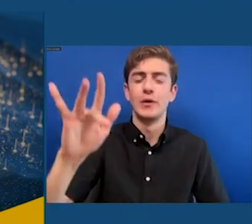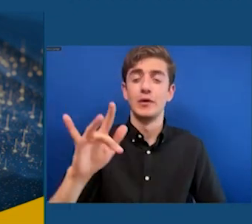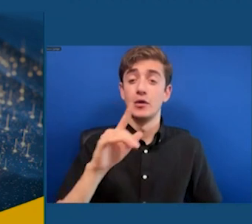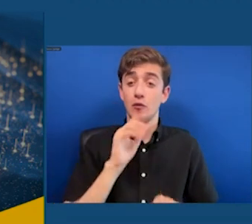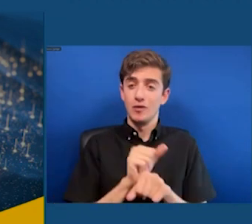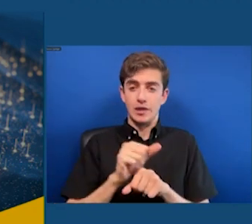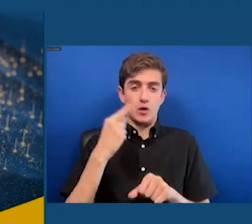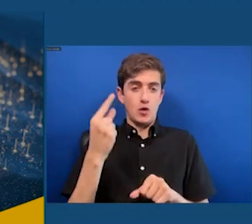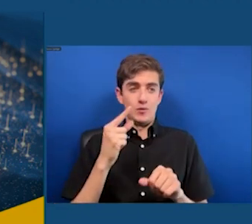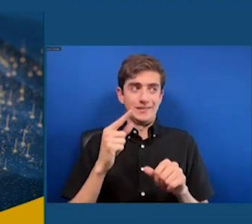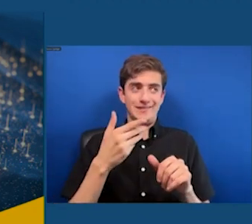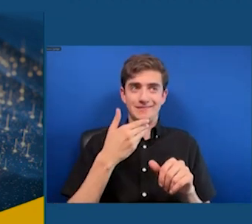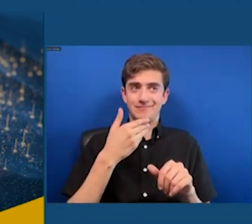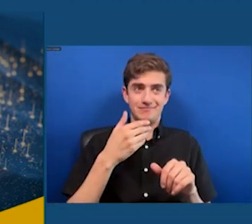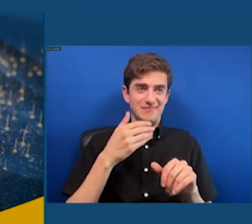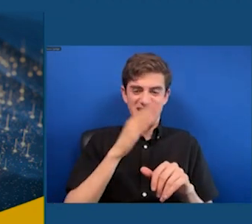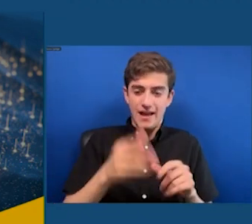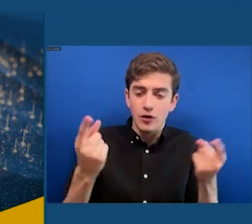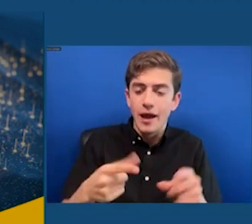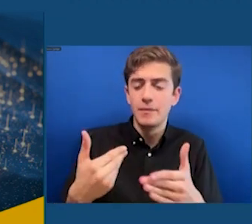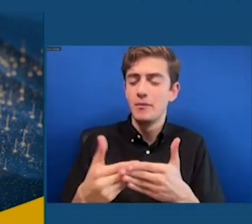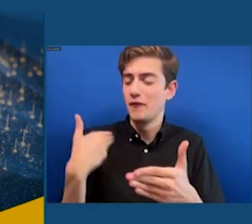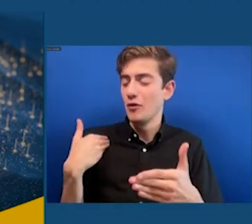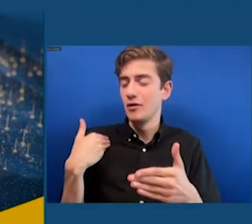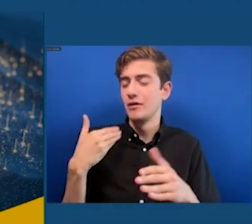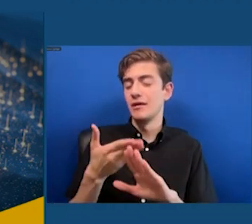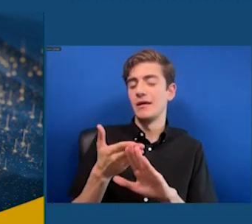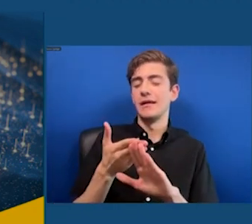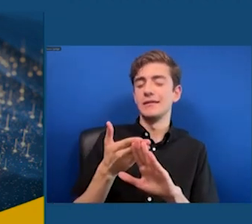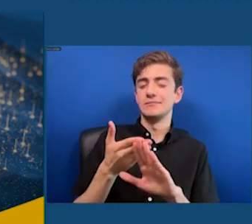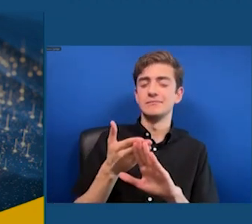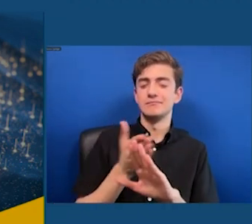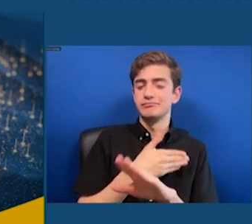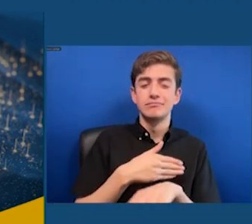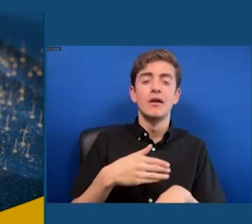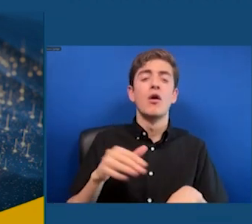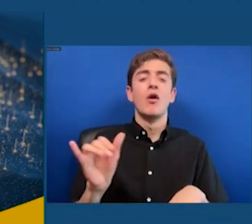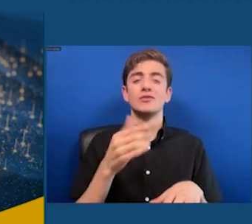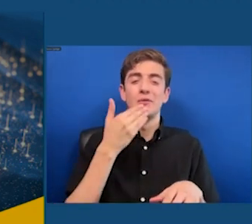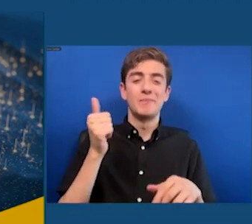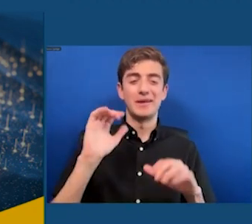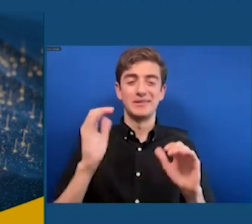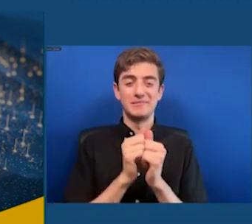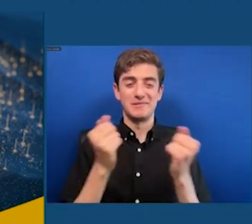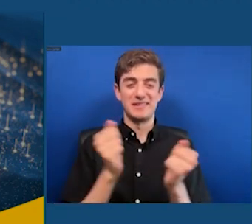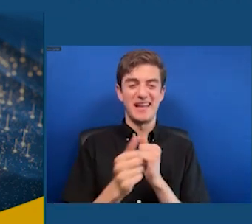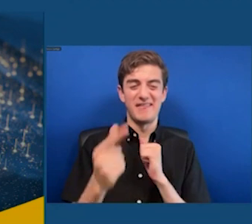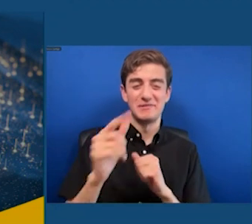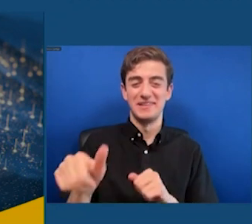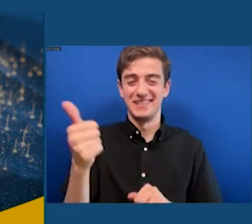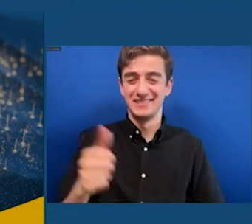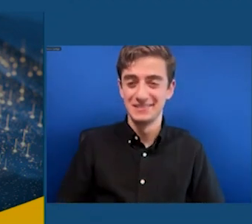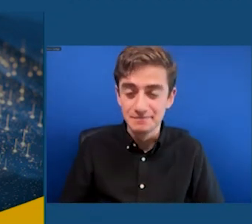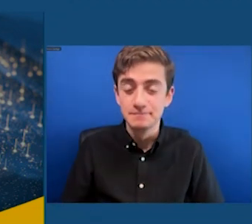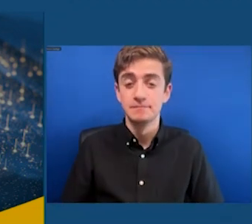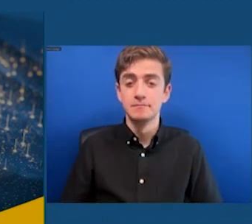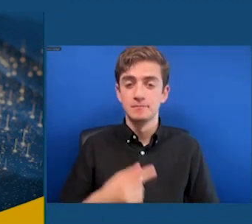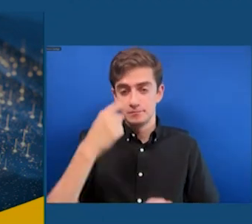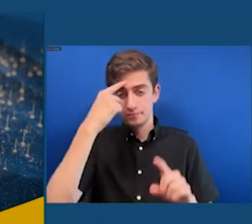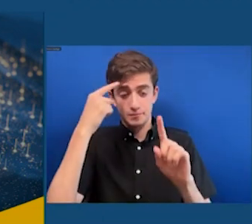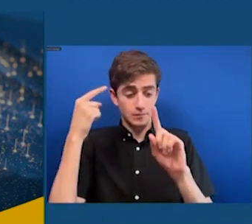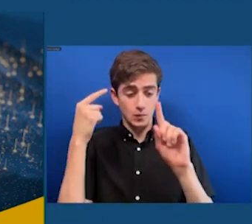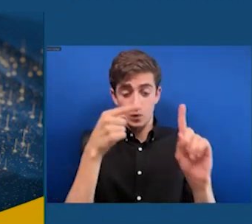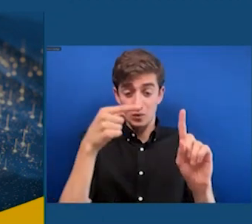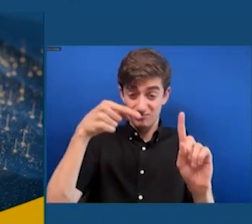than anyone else. That's why we're setting our sights on making New York the home for the burgeoning